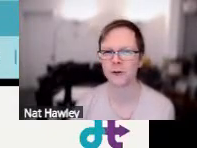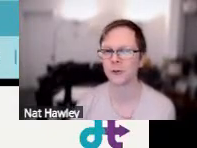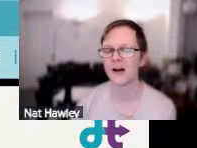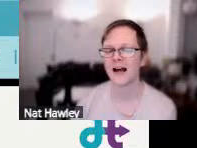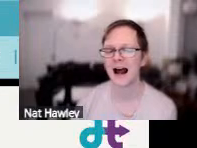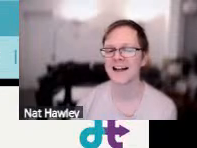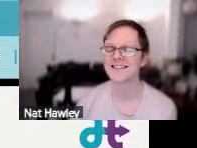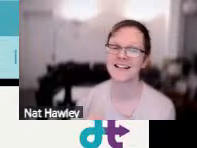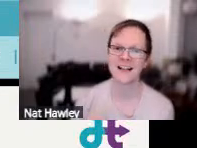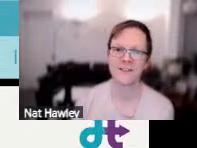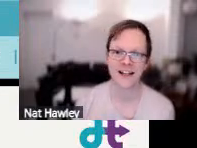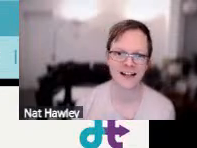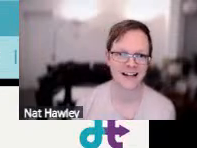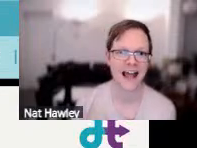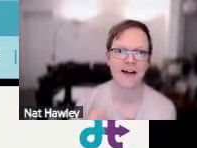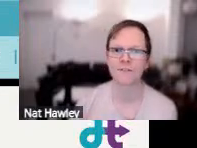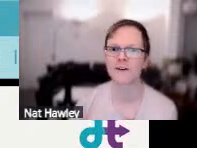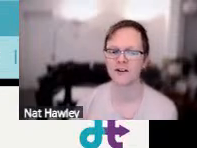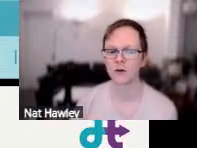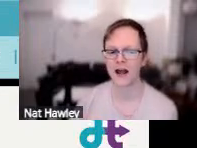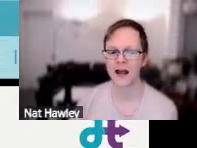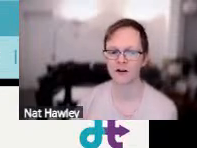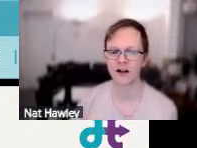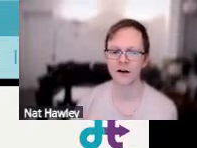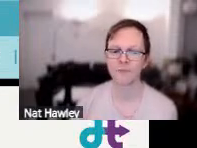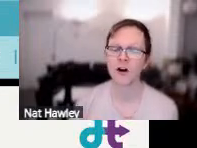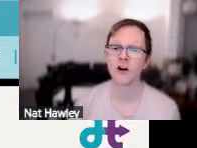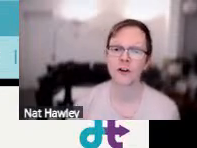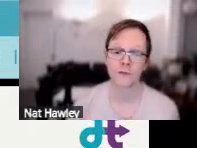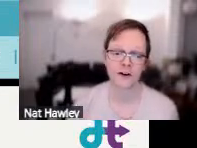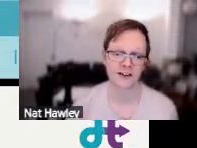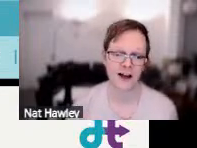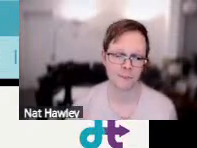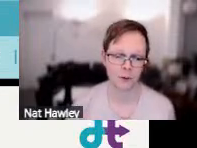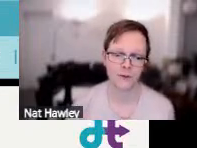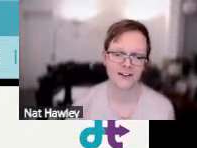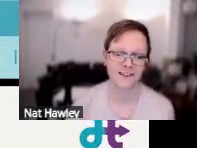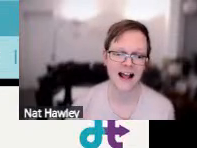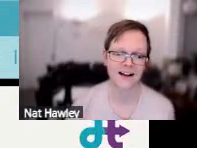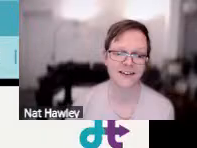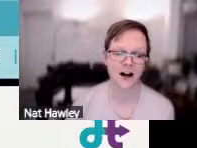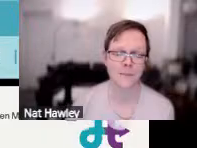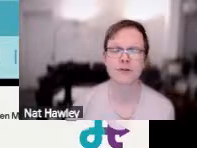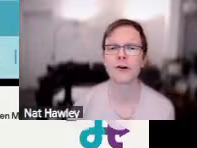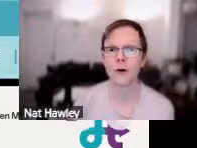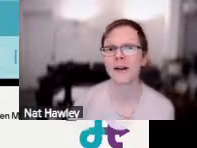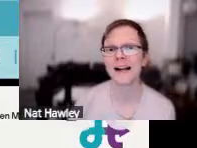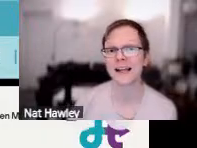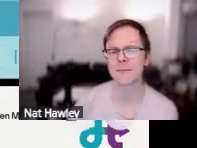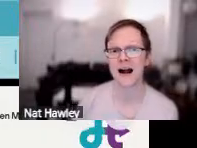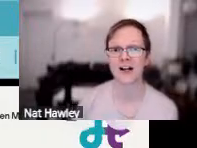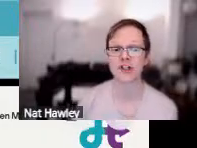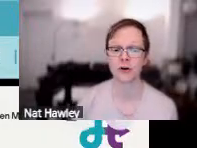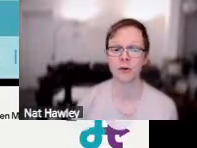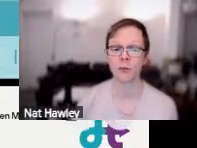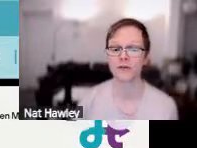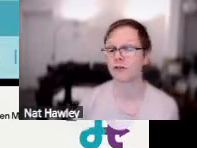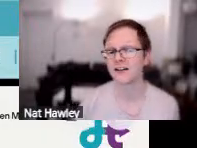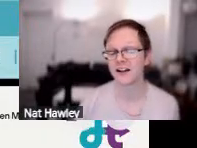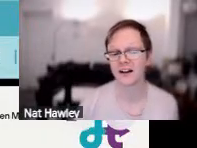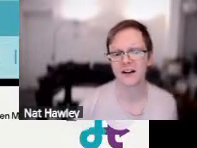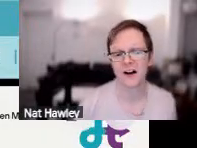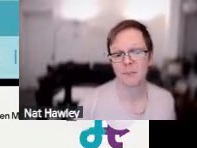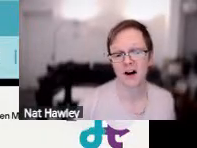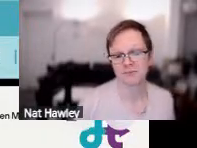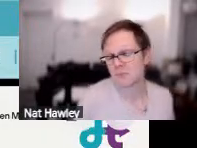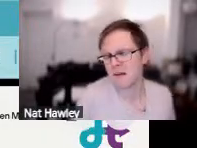impact you as significant in every single area. So, for example, dyslexia predominantly impacts you with